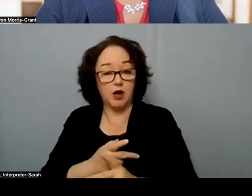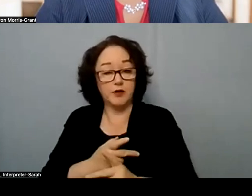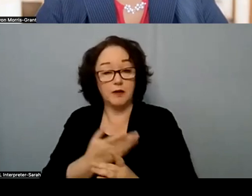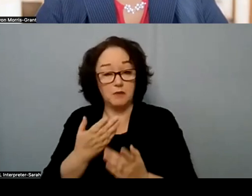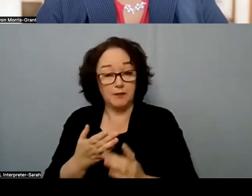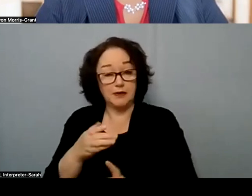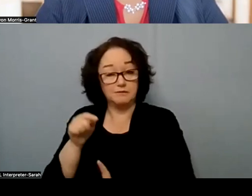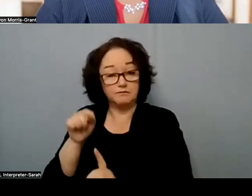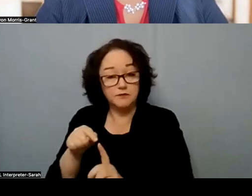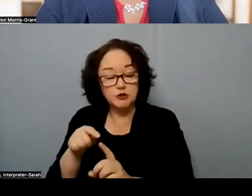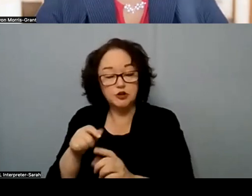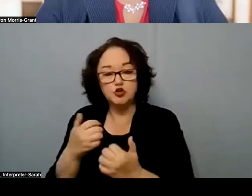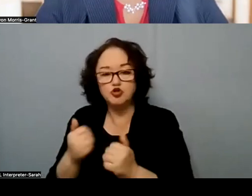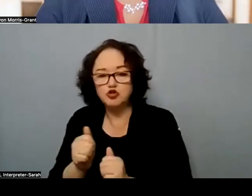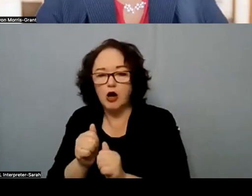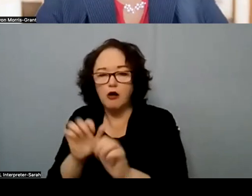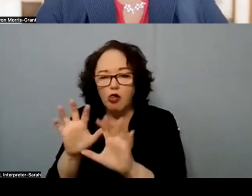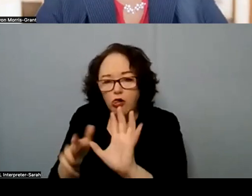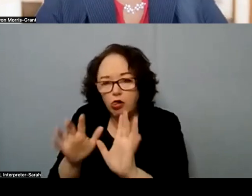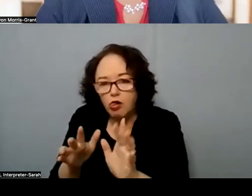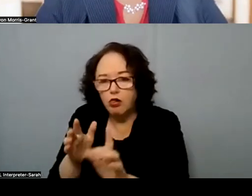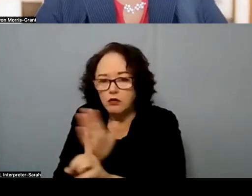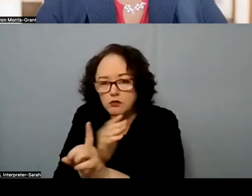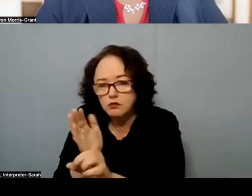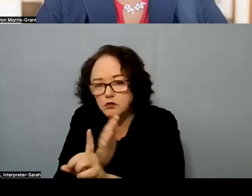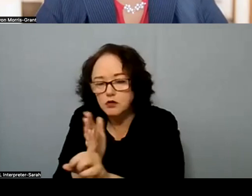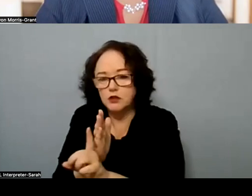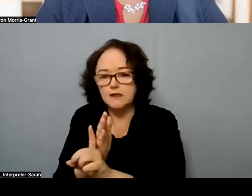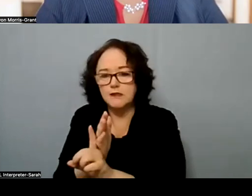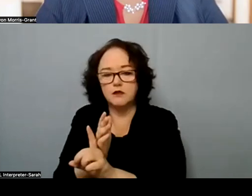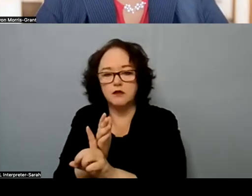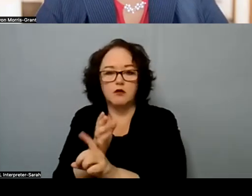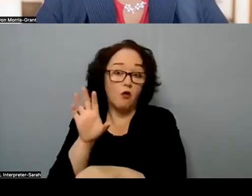housing situation, and then what can we do to get them out?